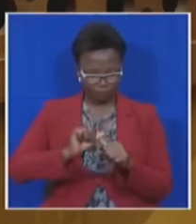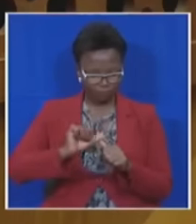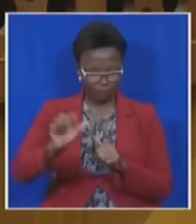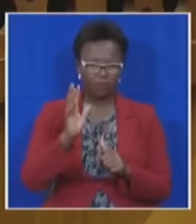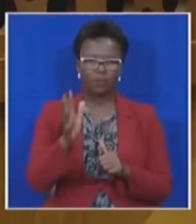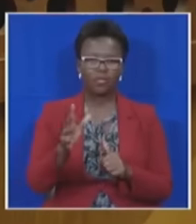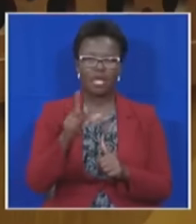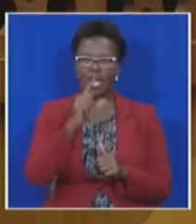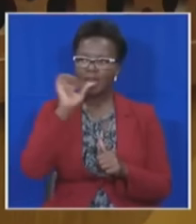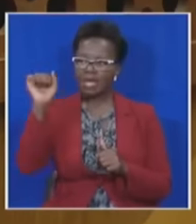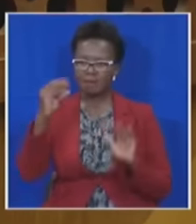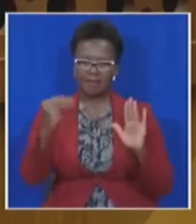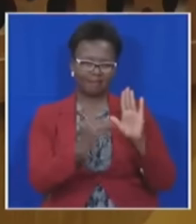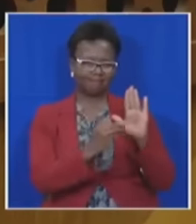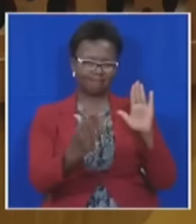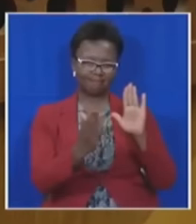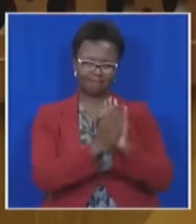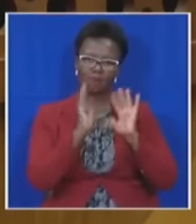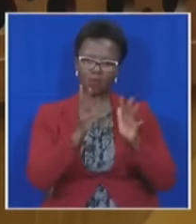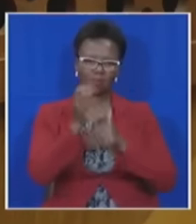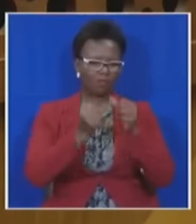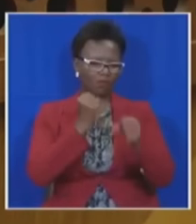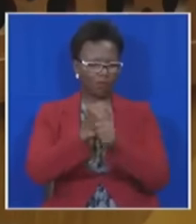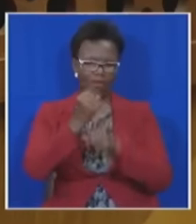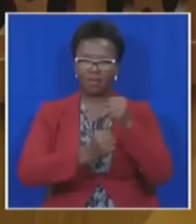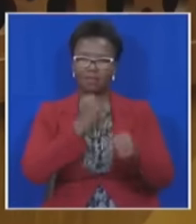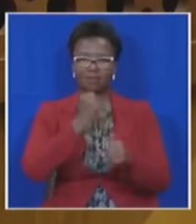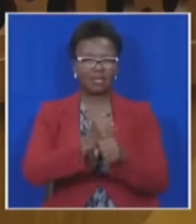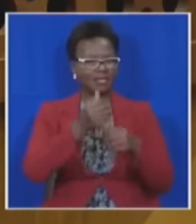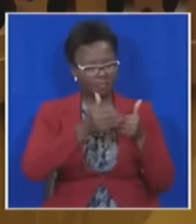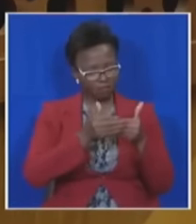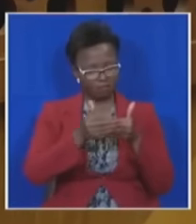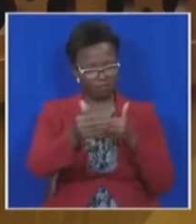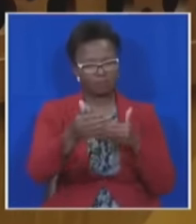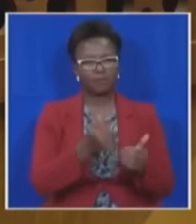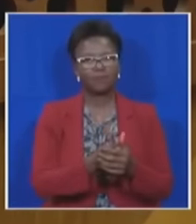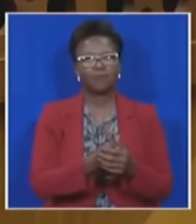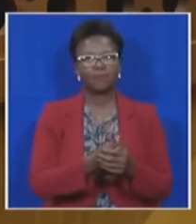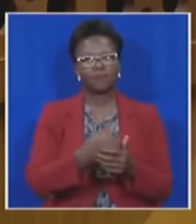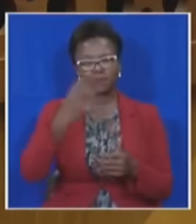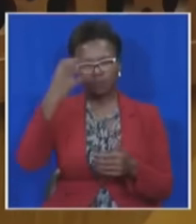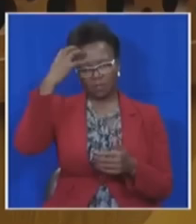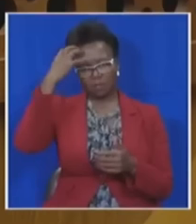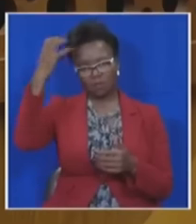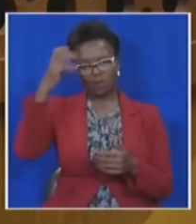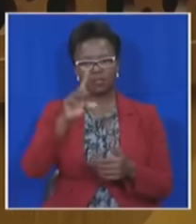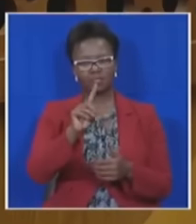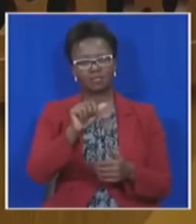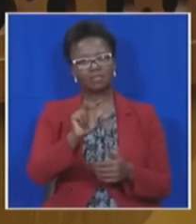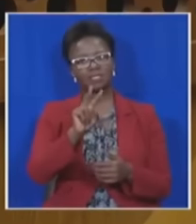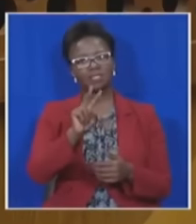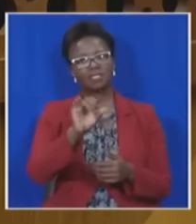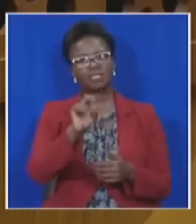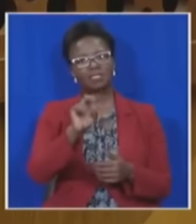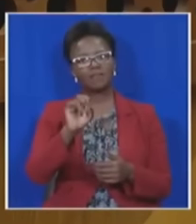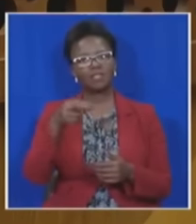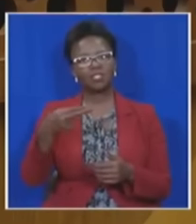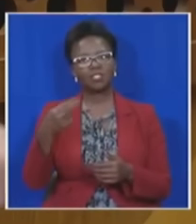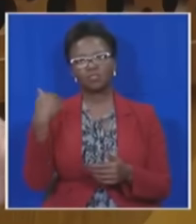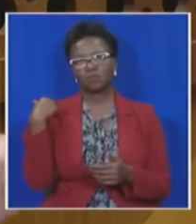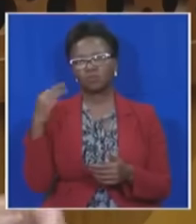name stenches the history books for centuries to come. Professor George Devenish wrote in The Star on Tuesday, the